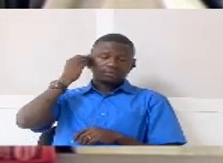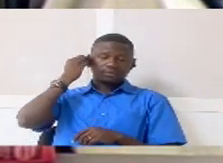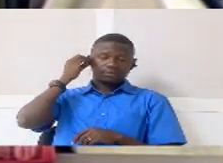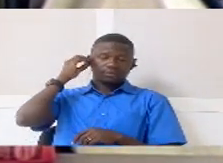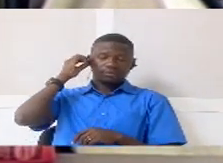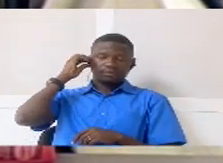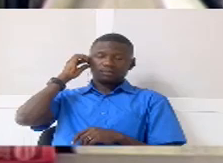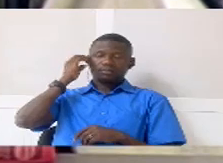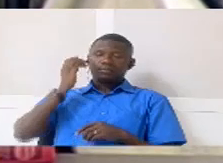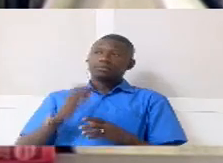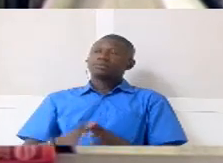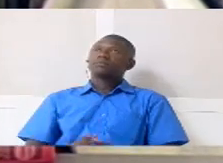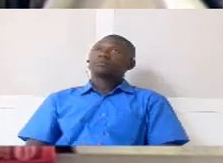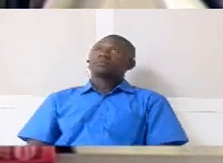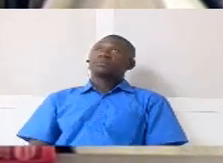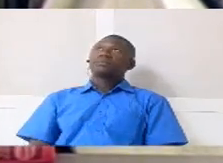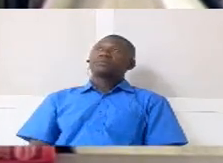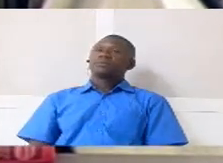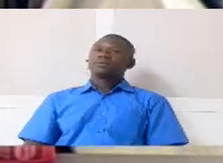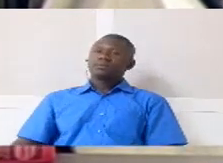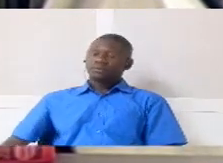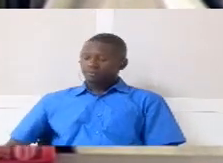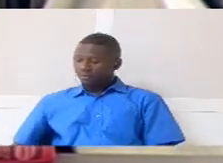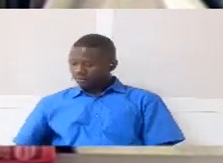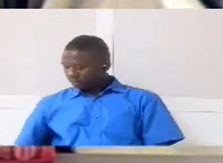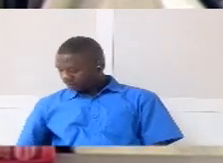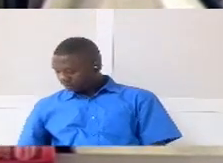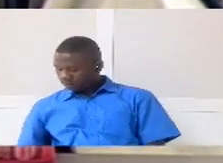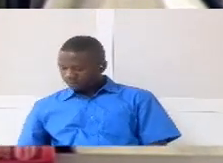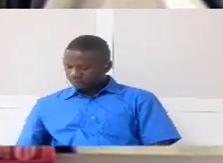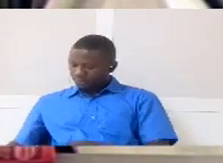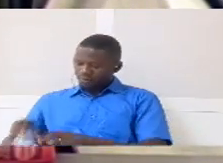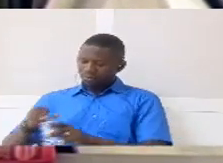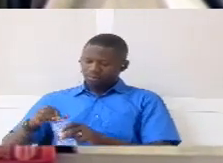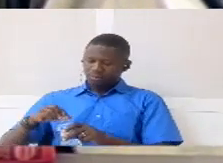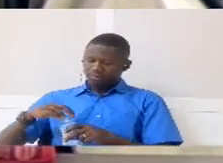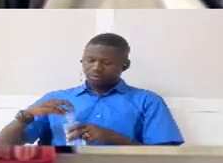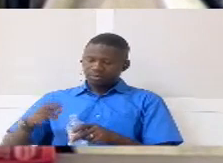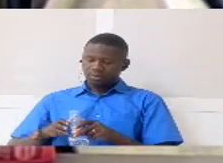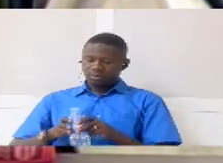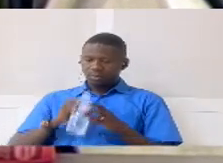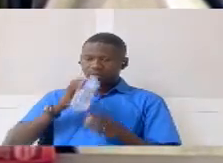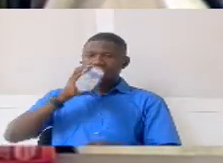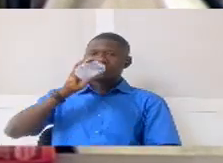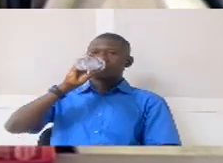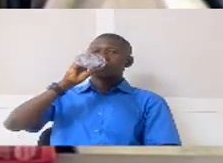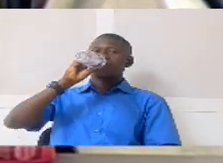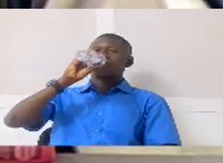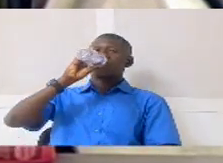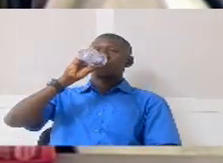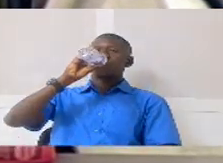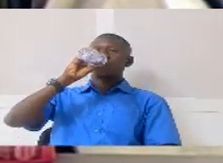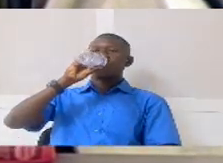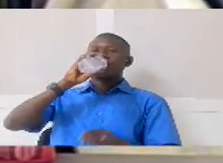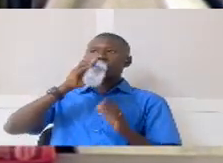bunda muani sabanjangoto, konim prisin dukula e kuke, ay menu fotem menketa ila sartol lutinyati,